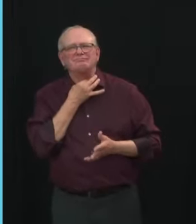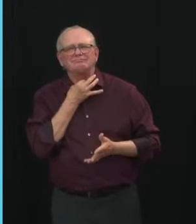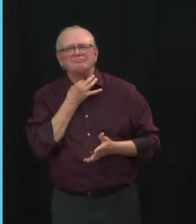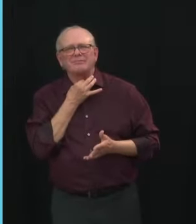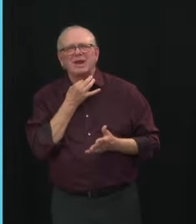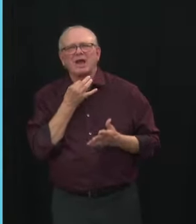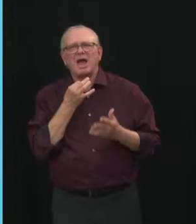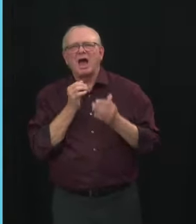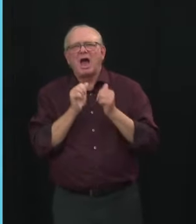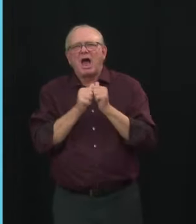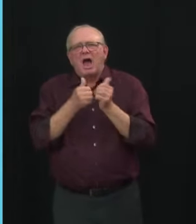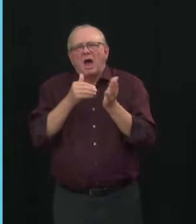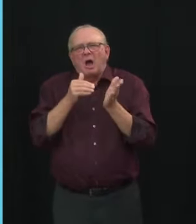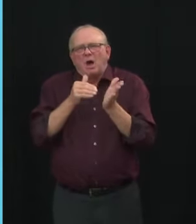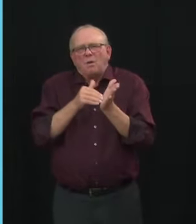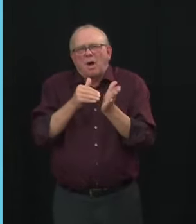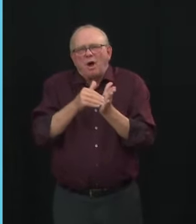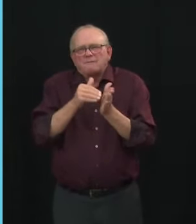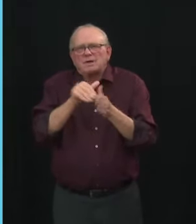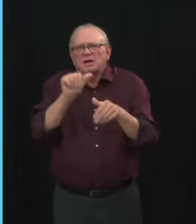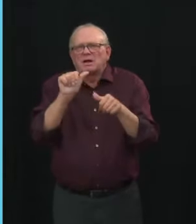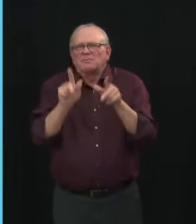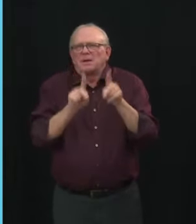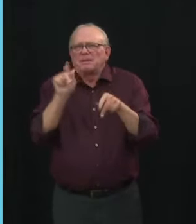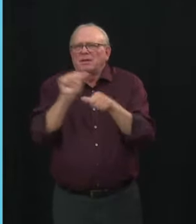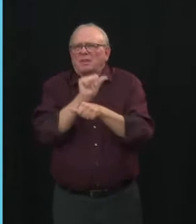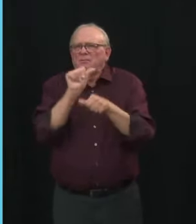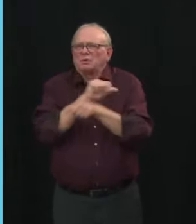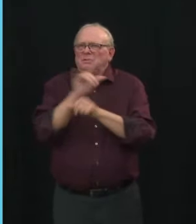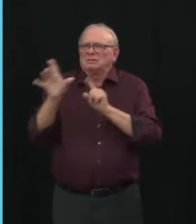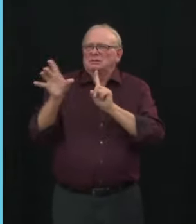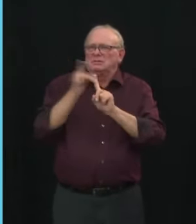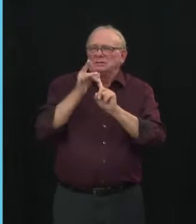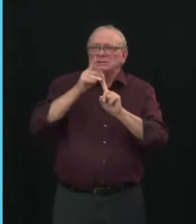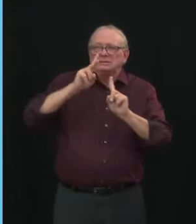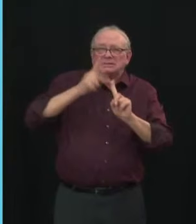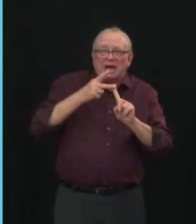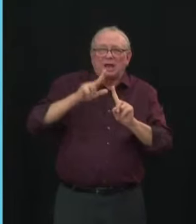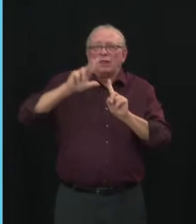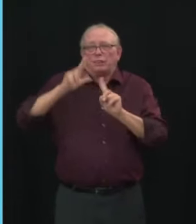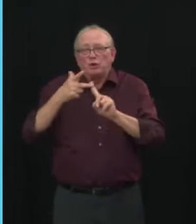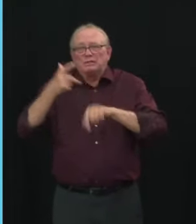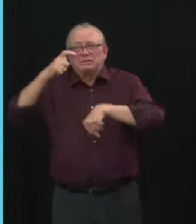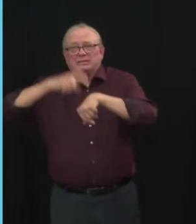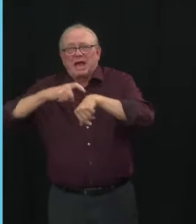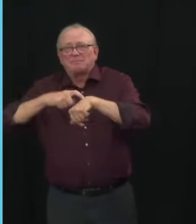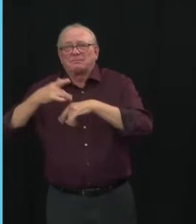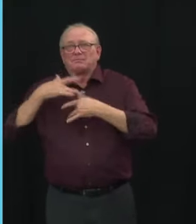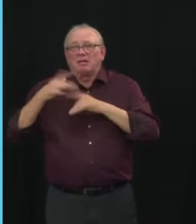people catching the virus a second or third time? And is it usually with a different variant?